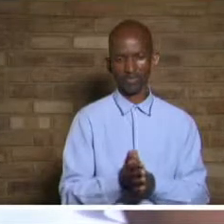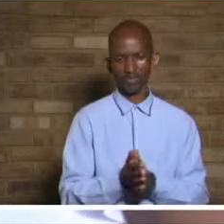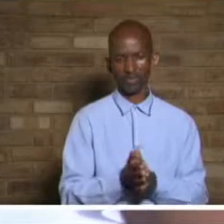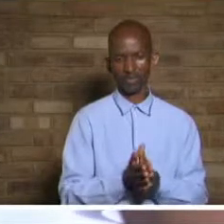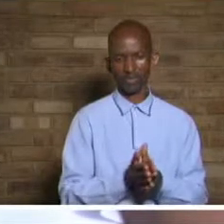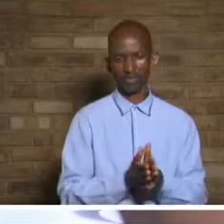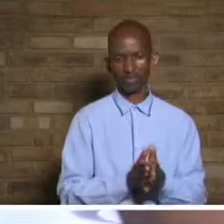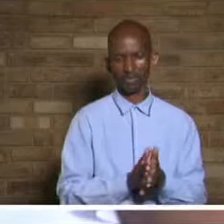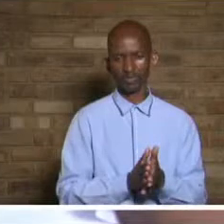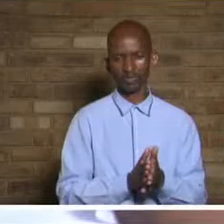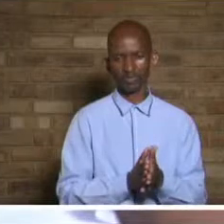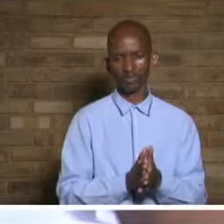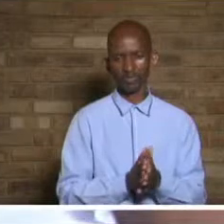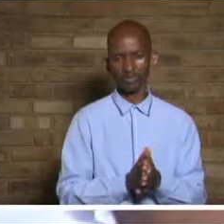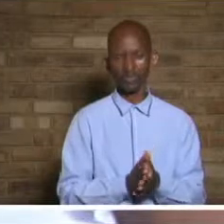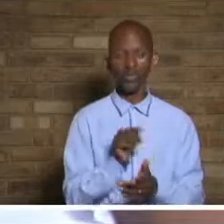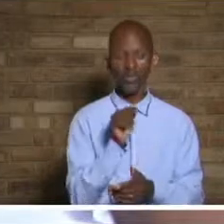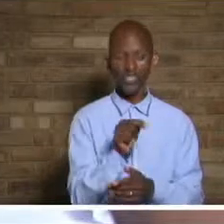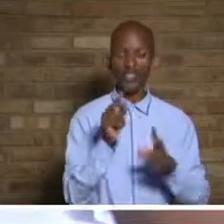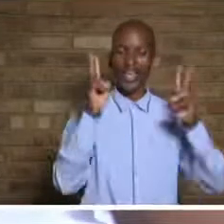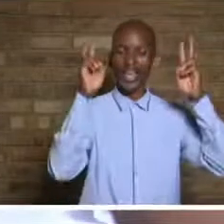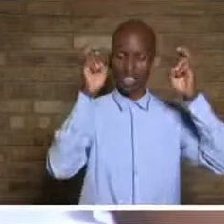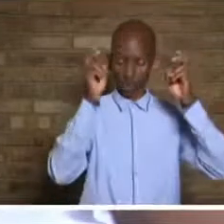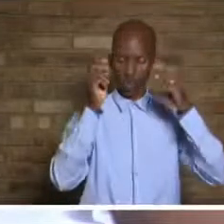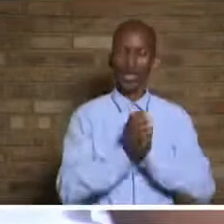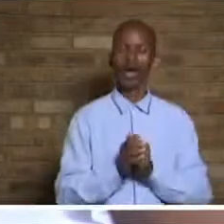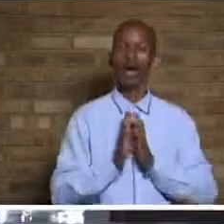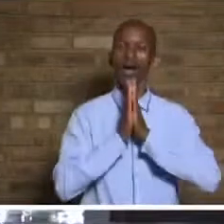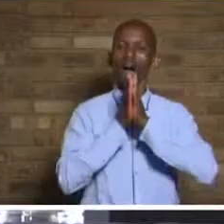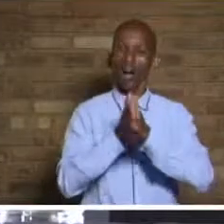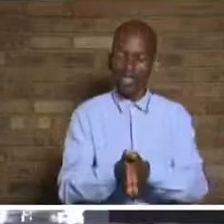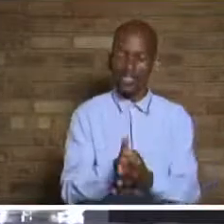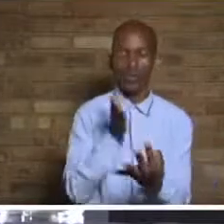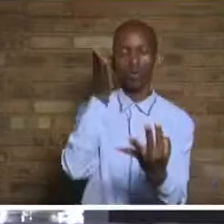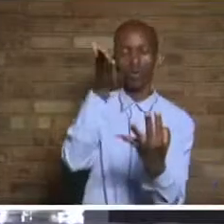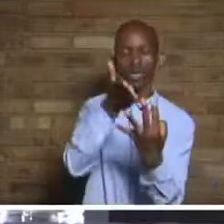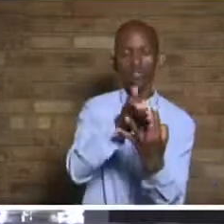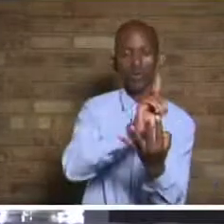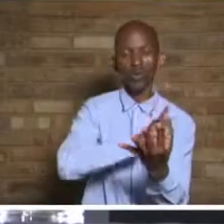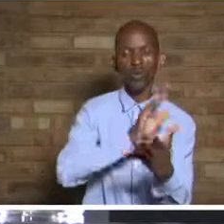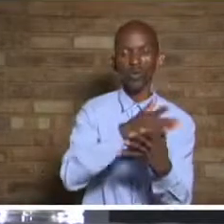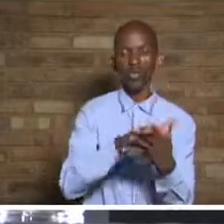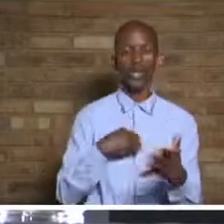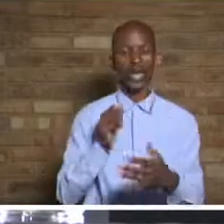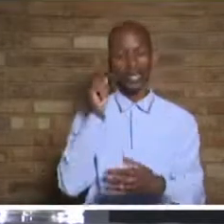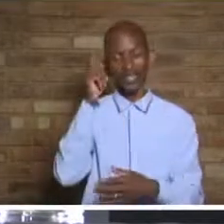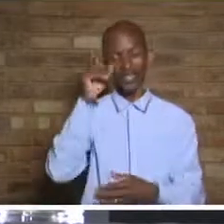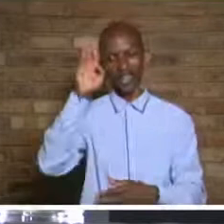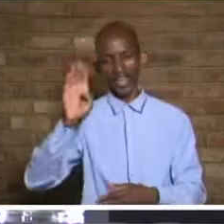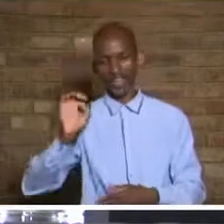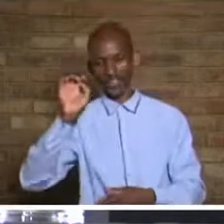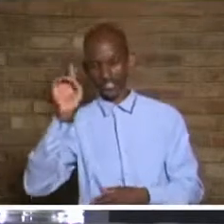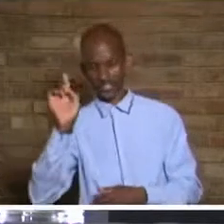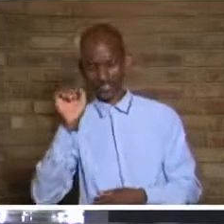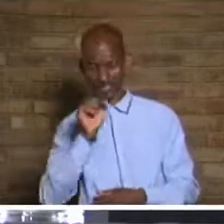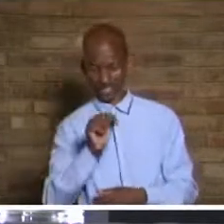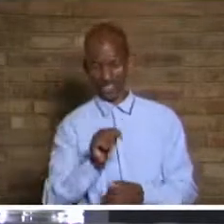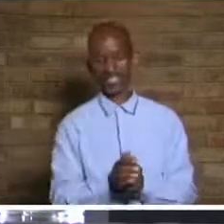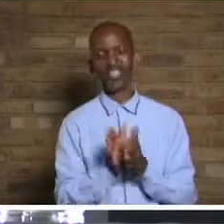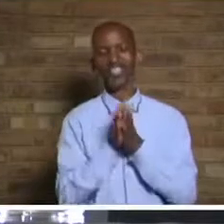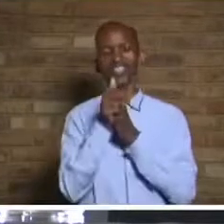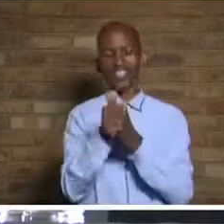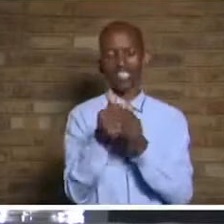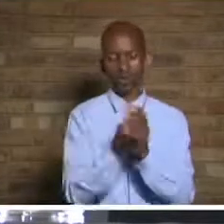iqhamuka provinces. These are issues we humbly request that you intervene because we understand that education is run by